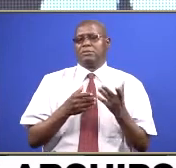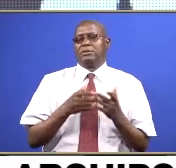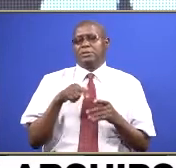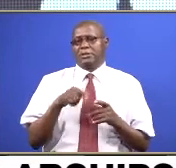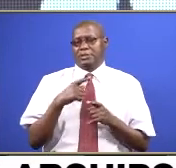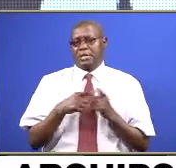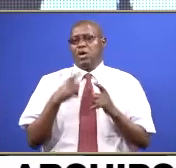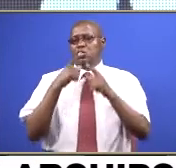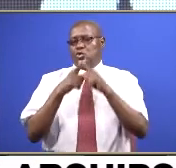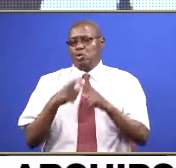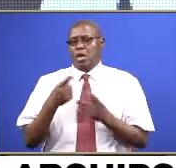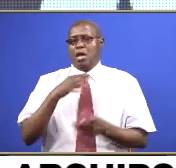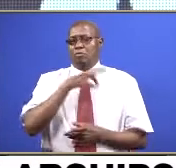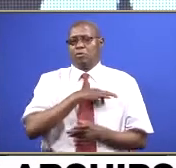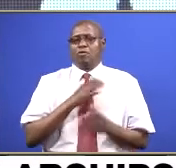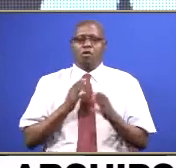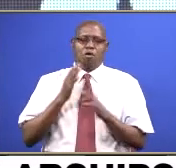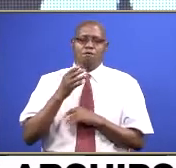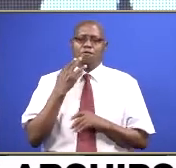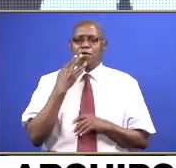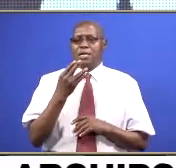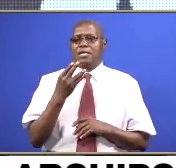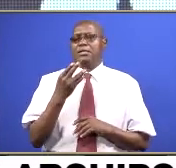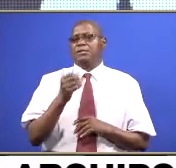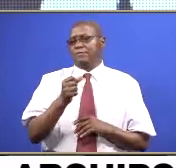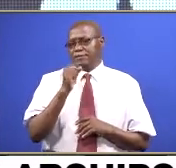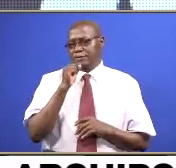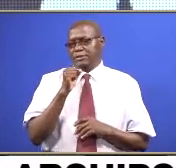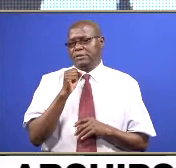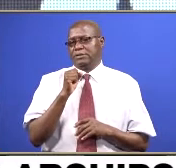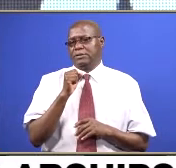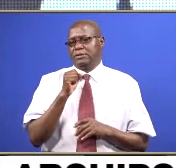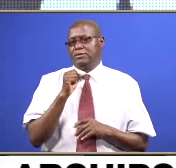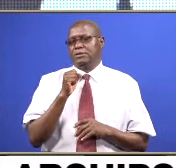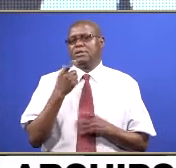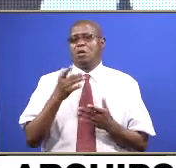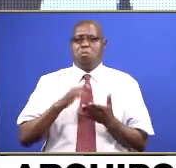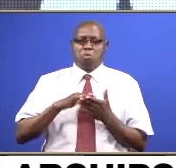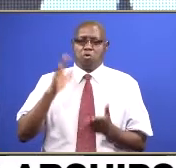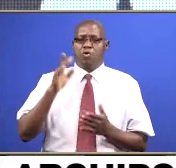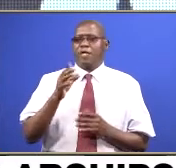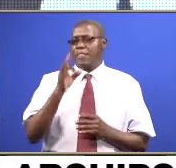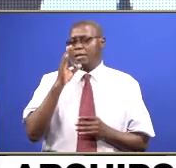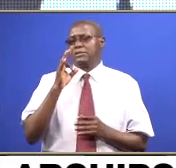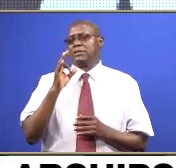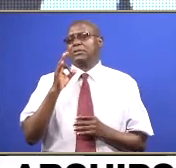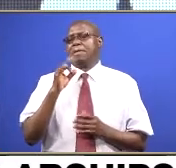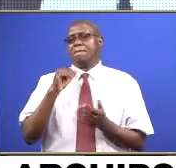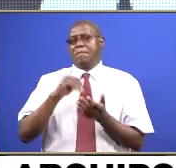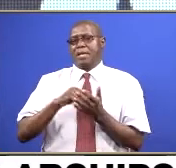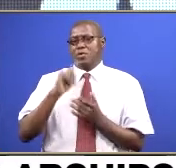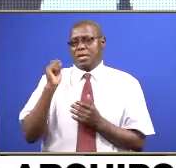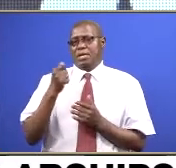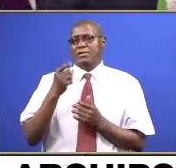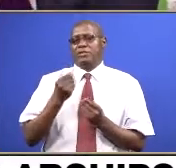total beneficiaries to over 450 and the total disbursed amount to more than 30 million Kenya shillings in grant.